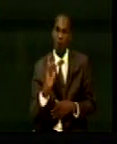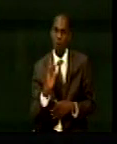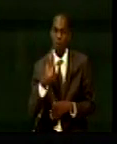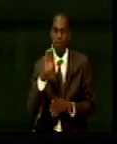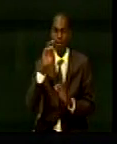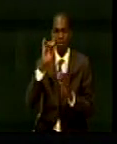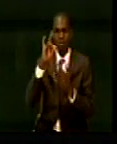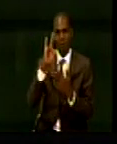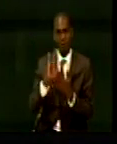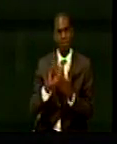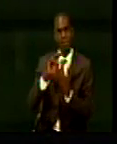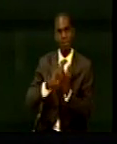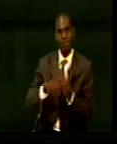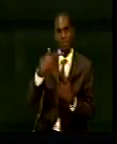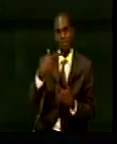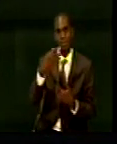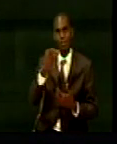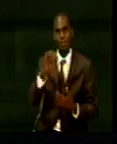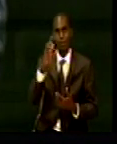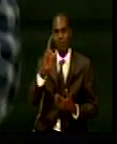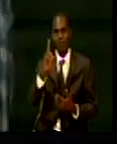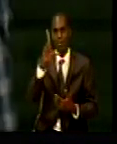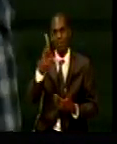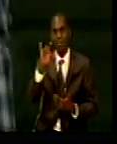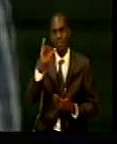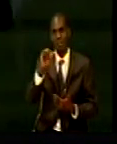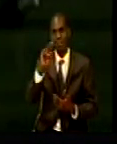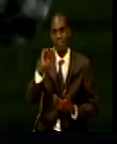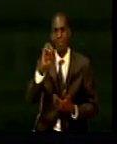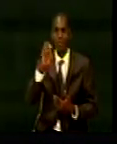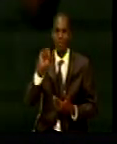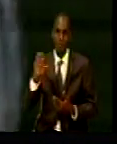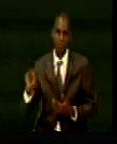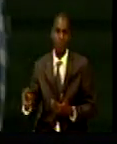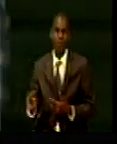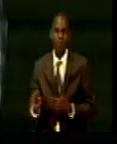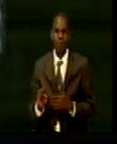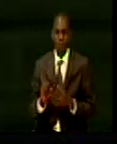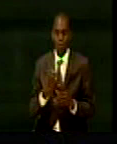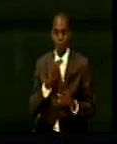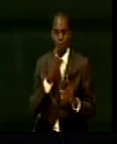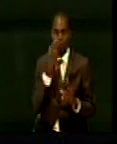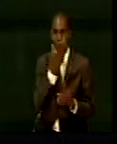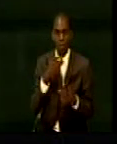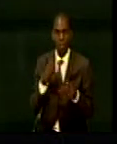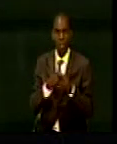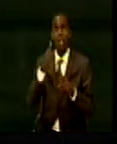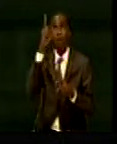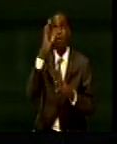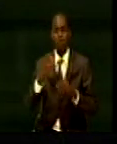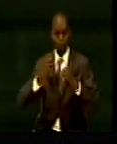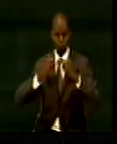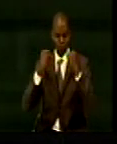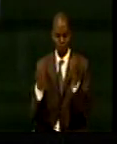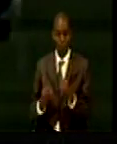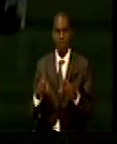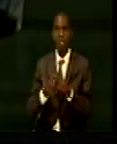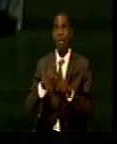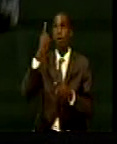Godliness, living like God, talking like God, strong like God, moving anywhere like